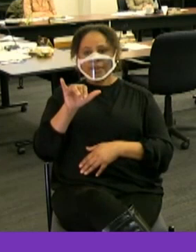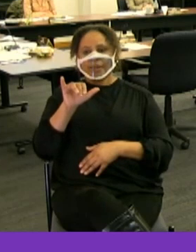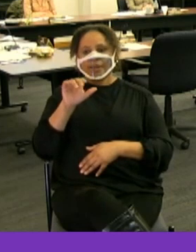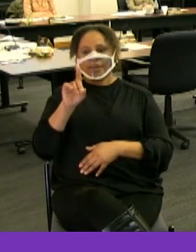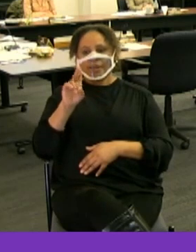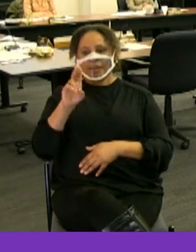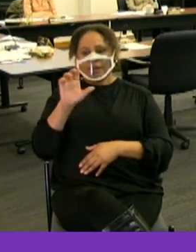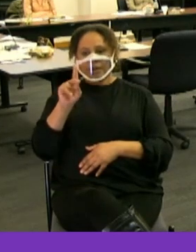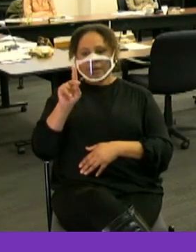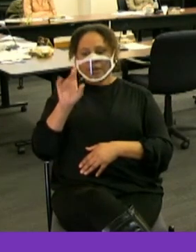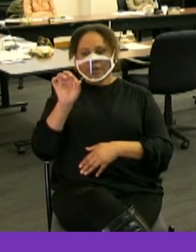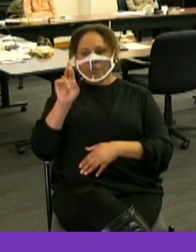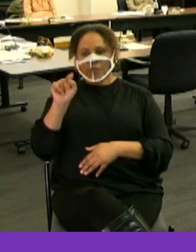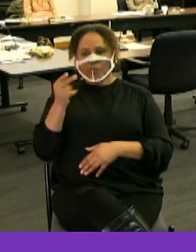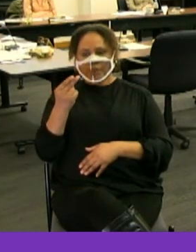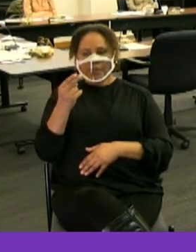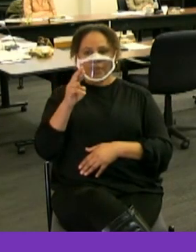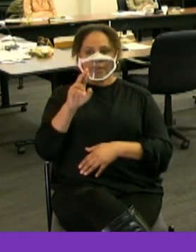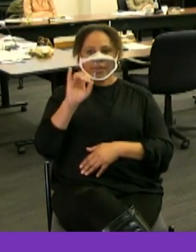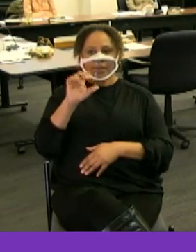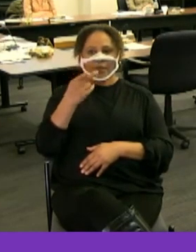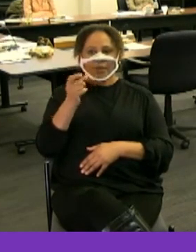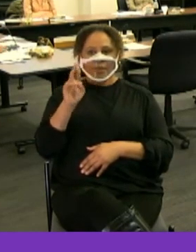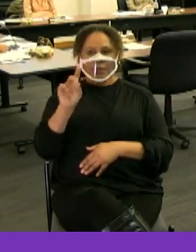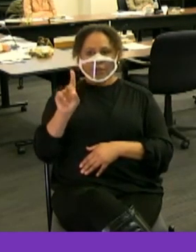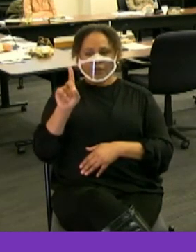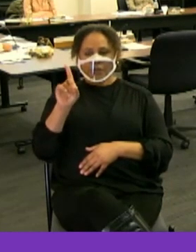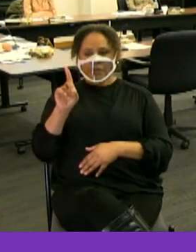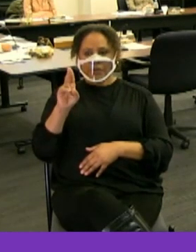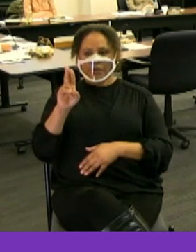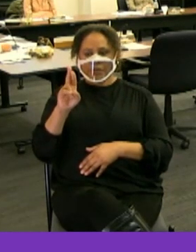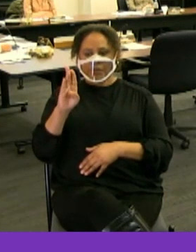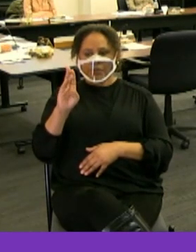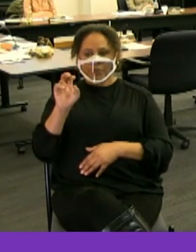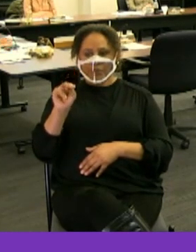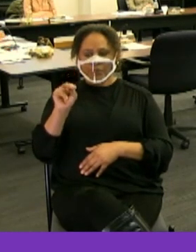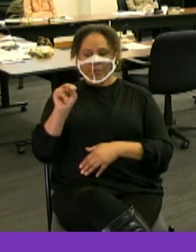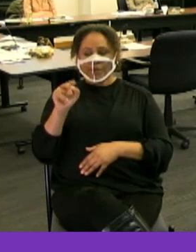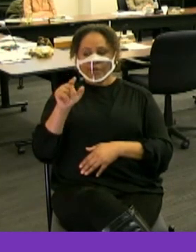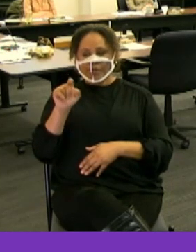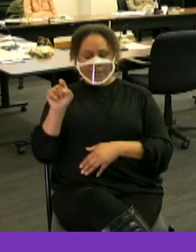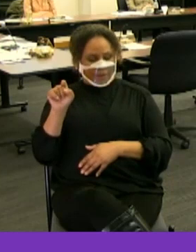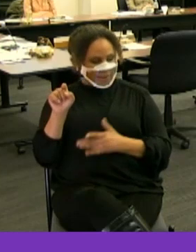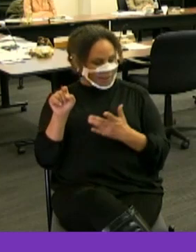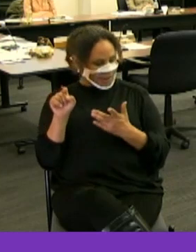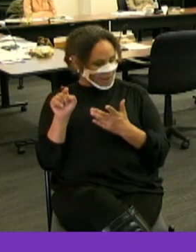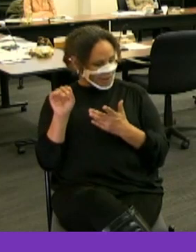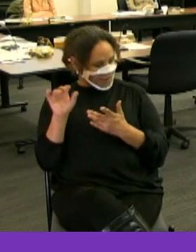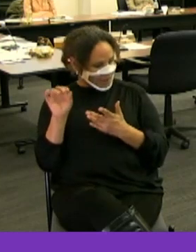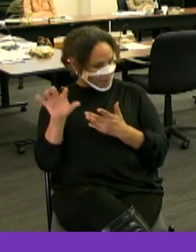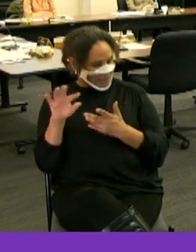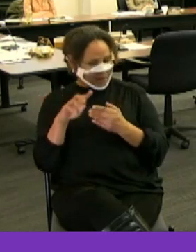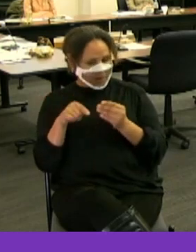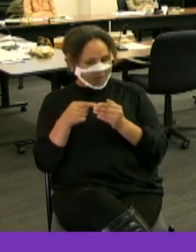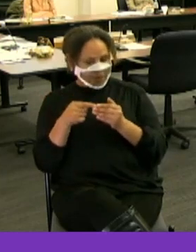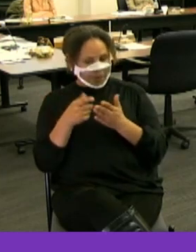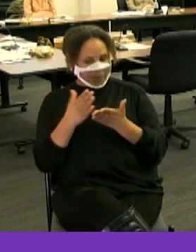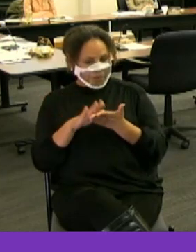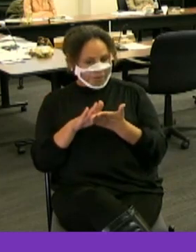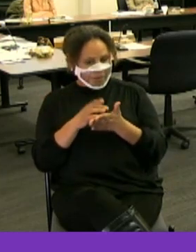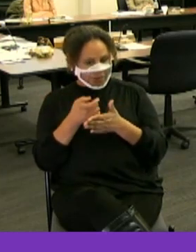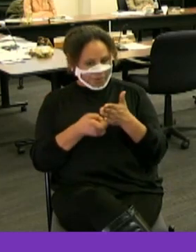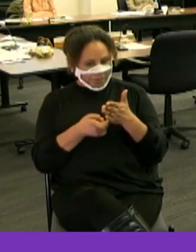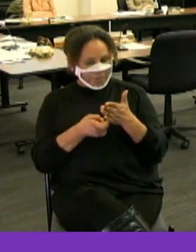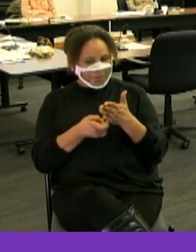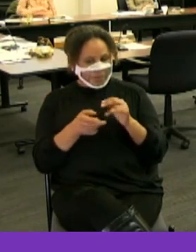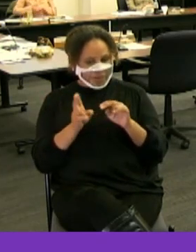Durbin, it was addressed to them about, since they're from Illinois, about the tuition increases because of the enrollment situation. It's across the board,